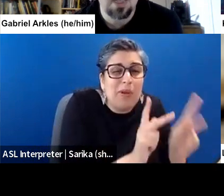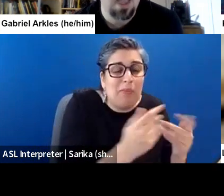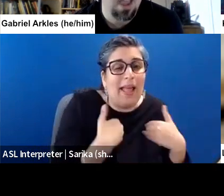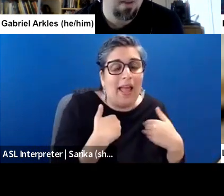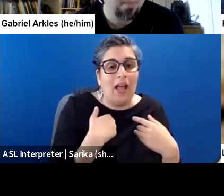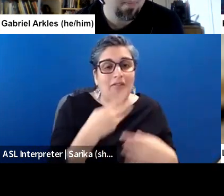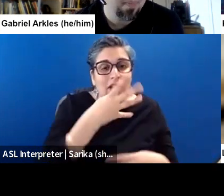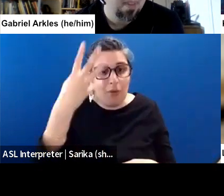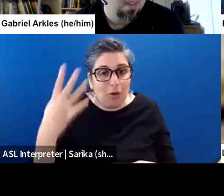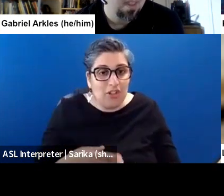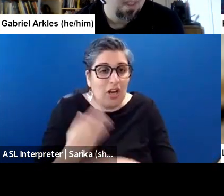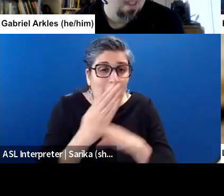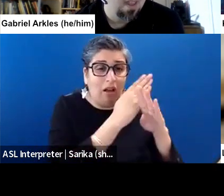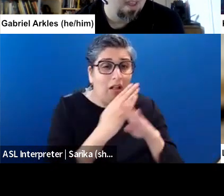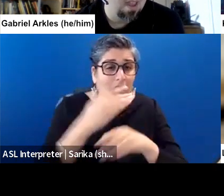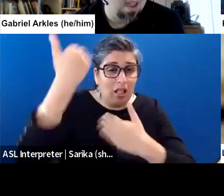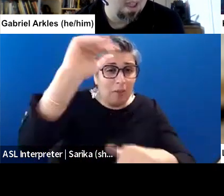restrictions,